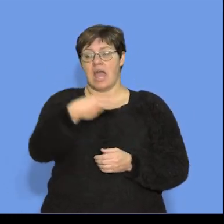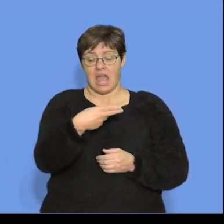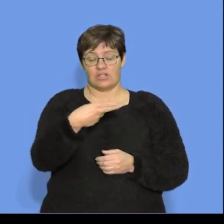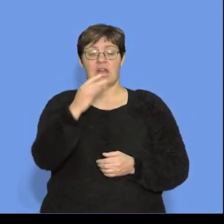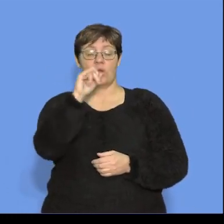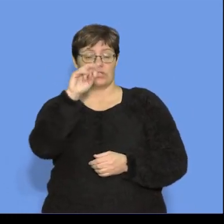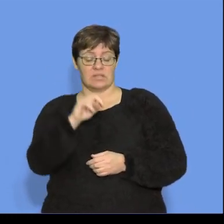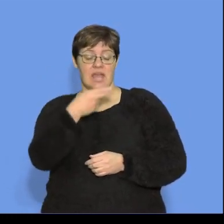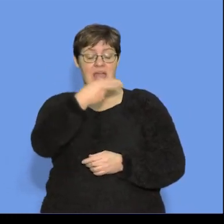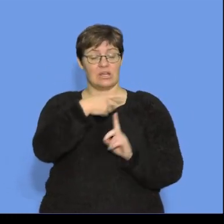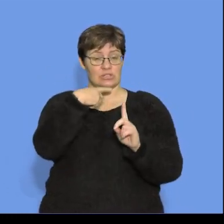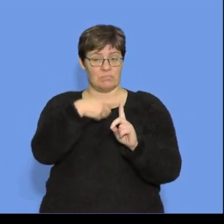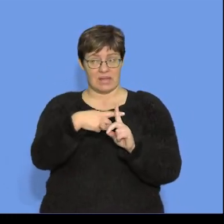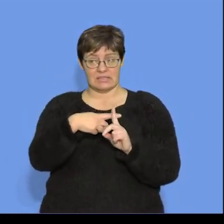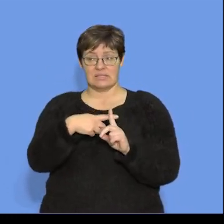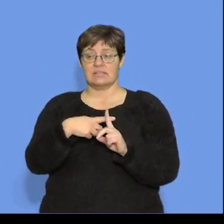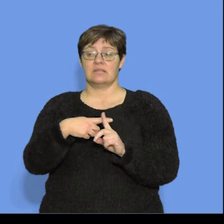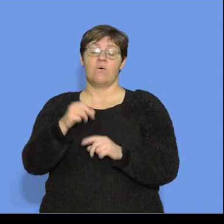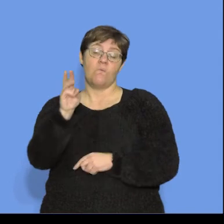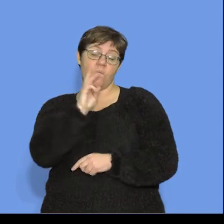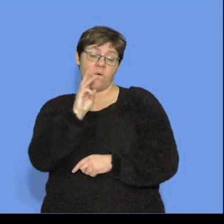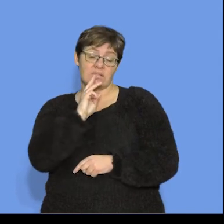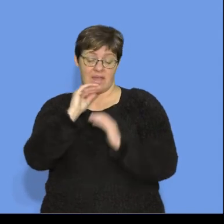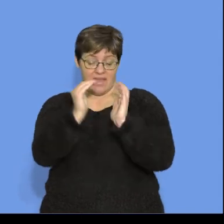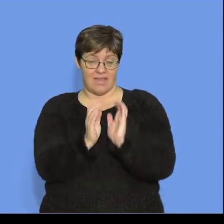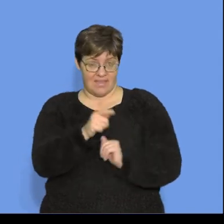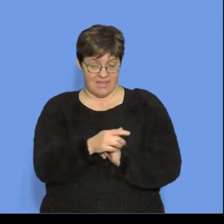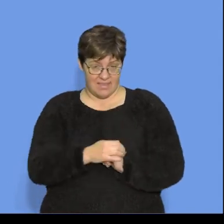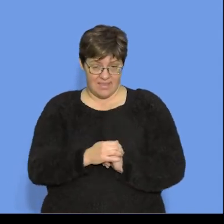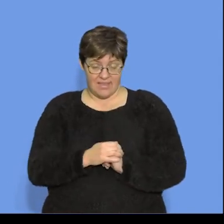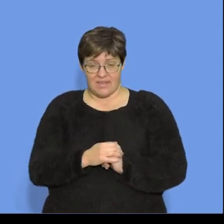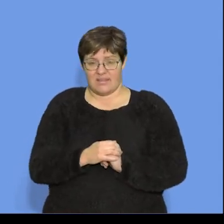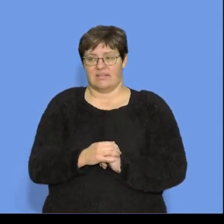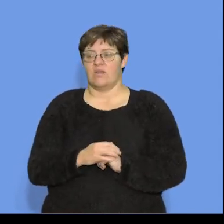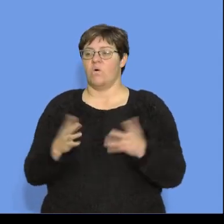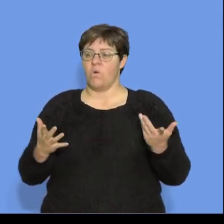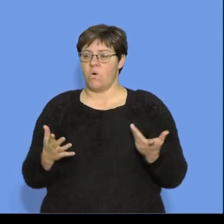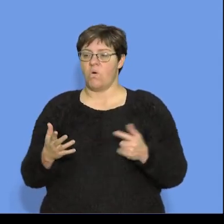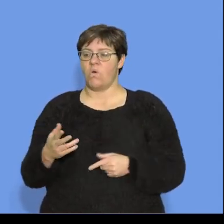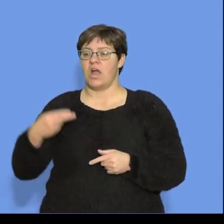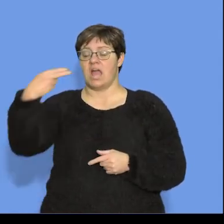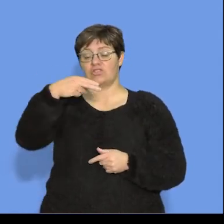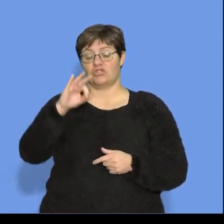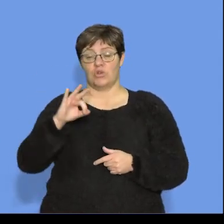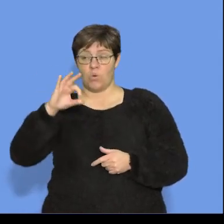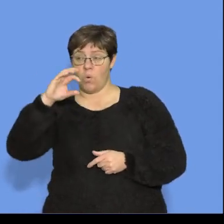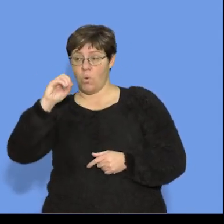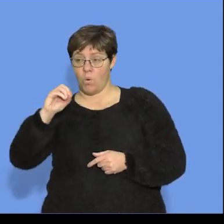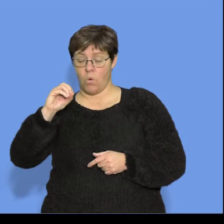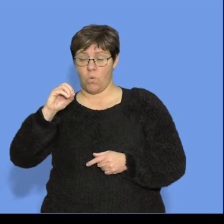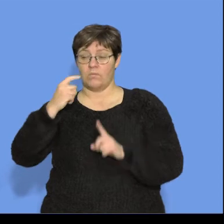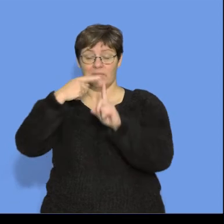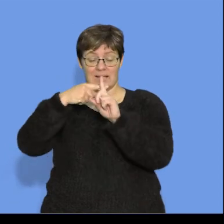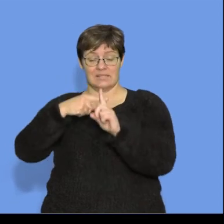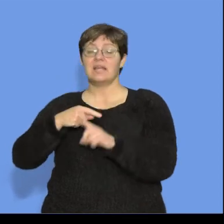H+, aqueous, or we can say hydronium ions,